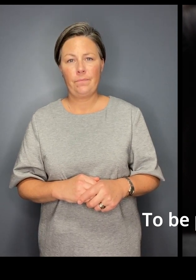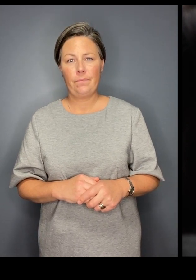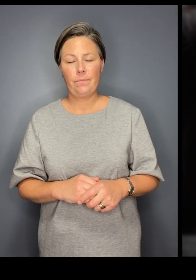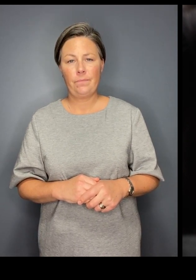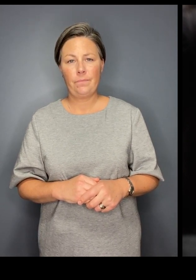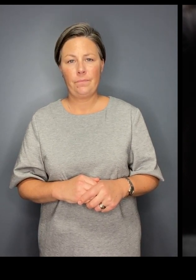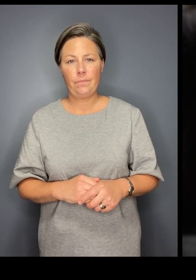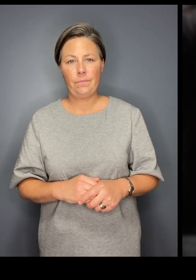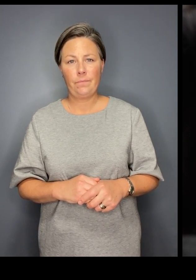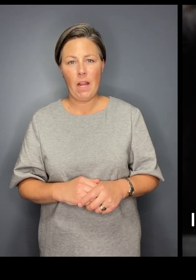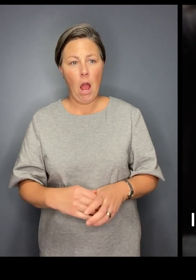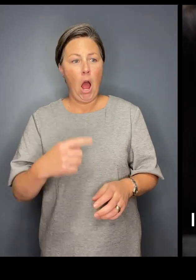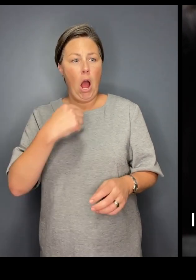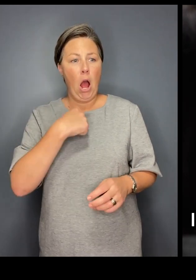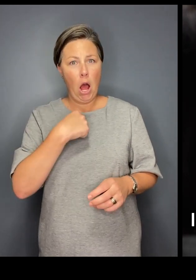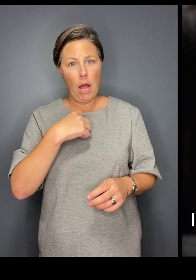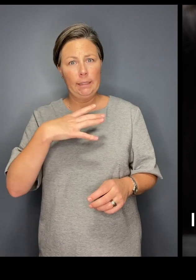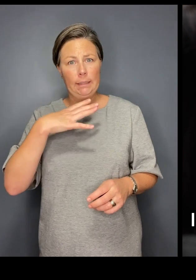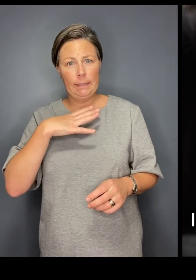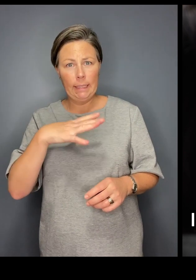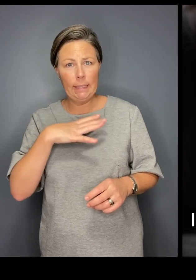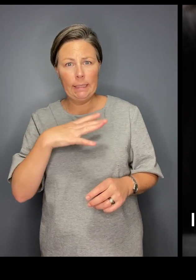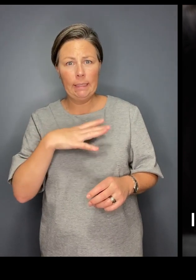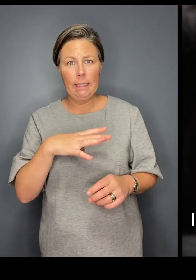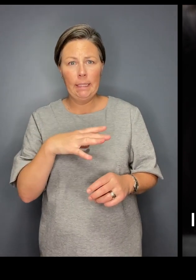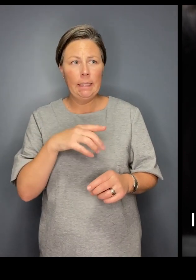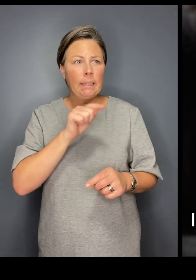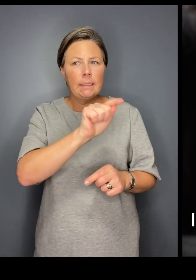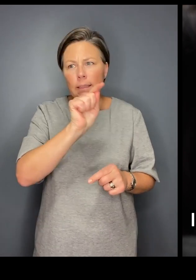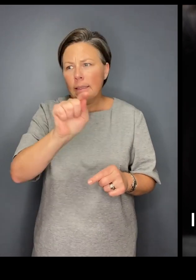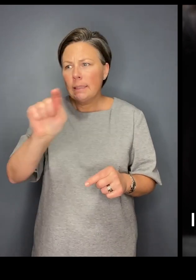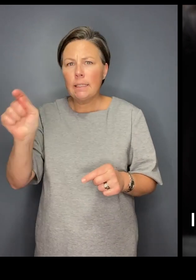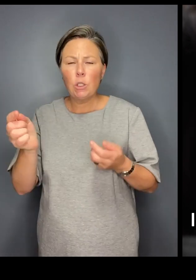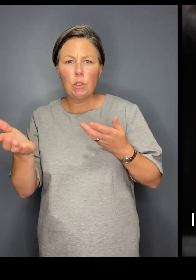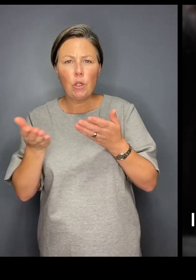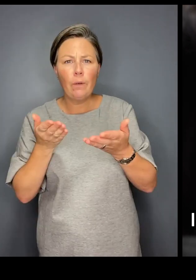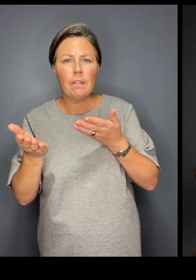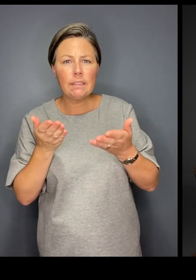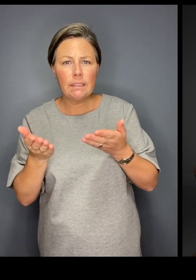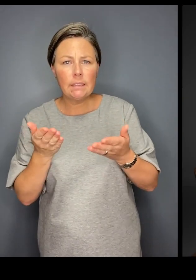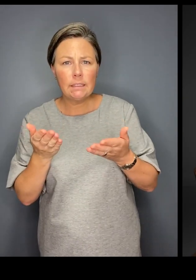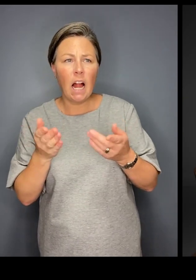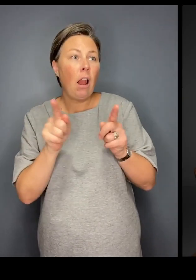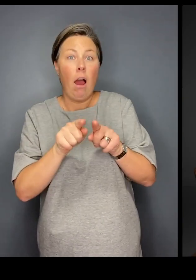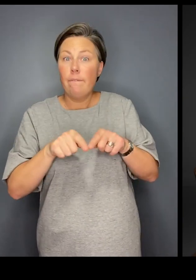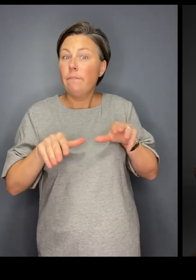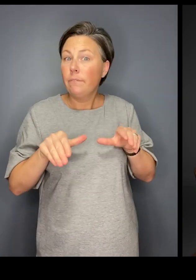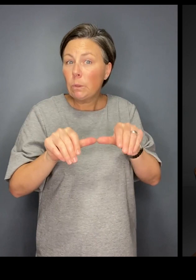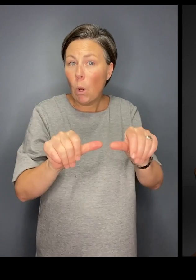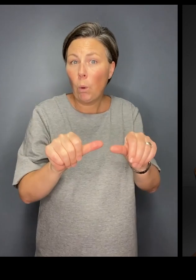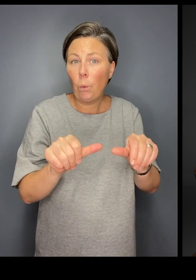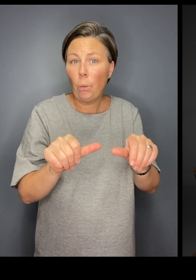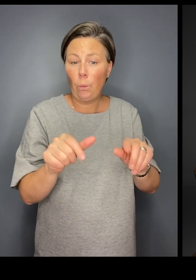myself, I need to access services such as